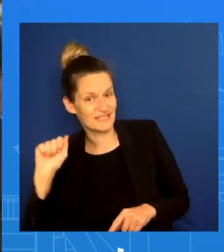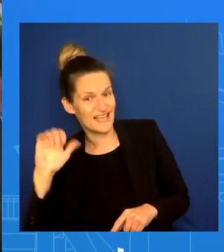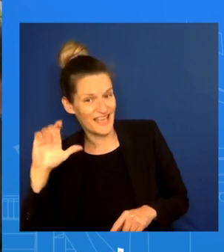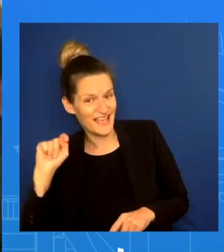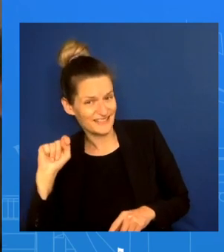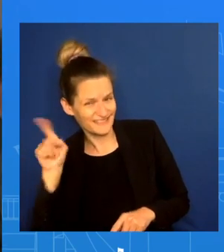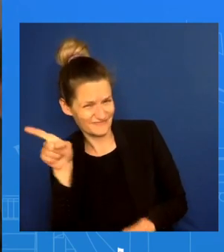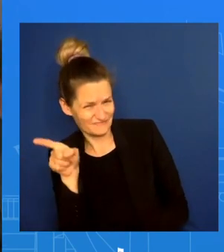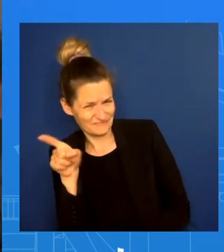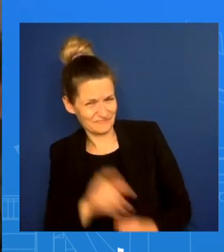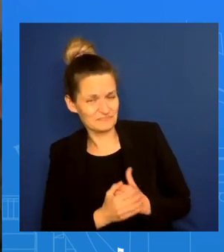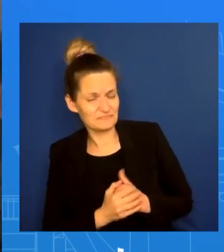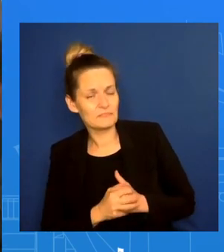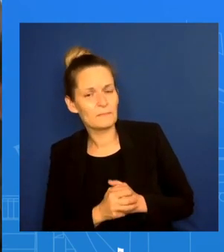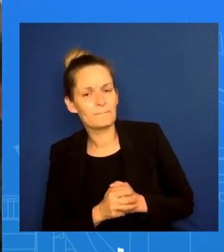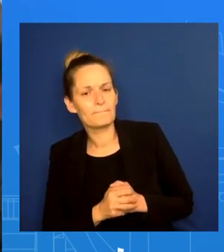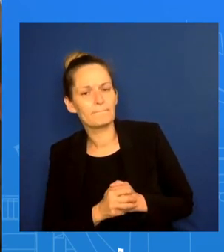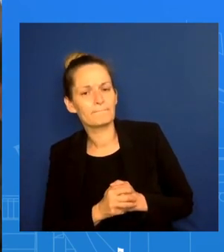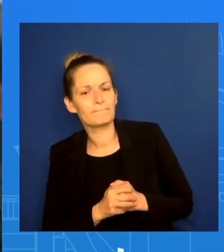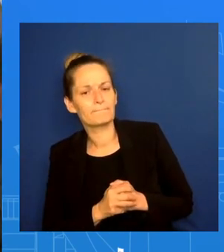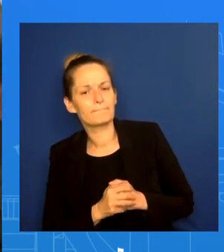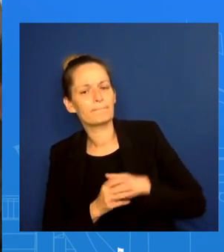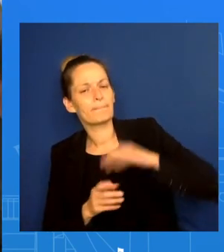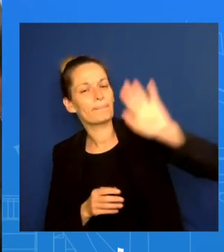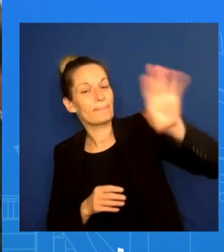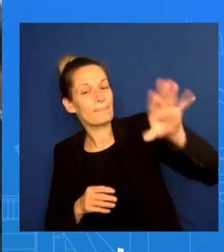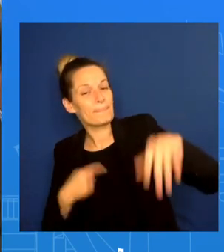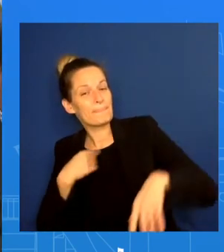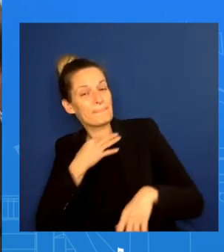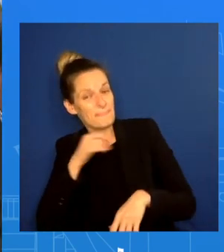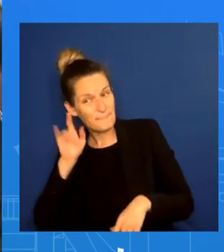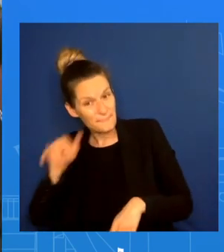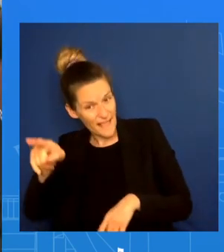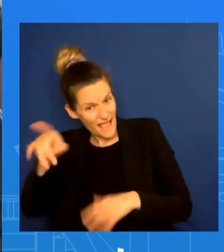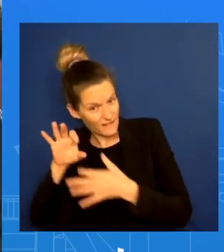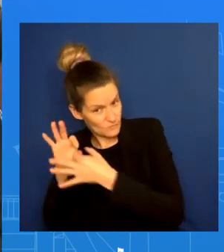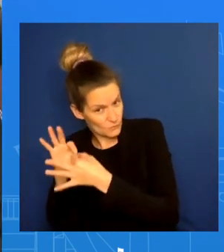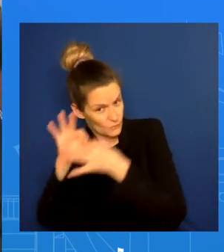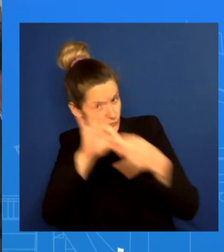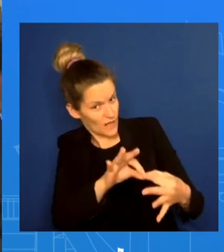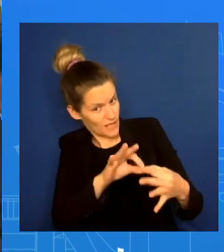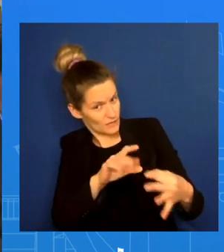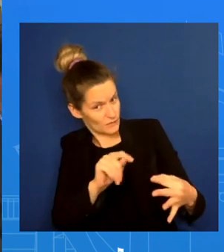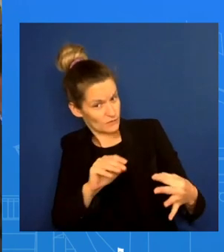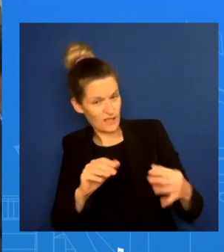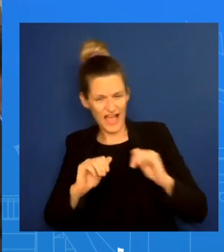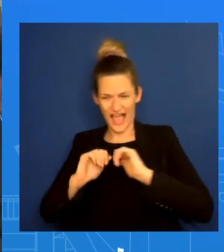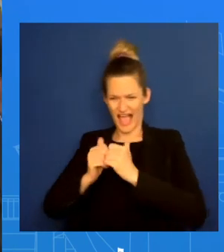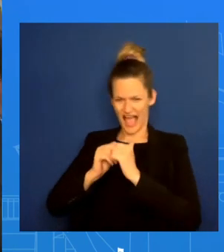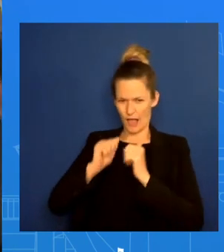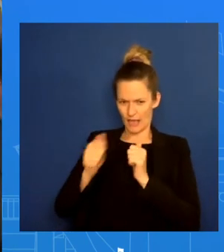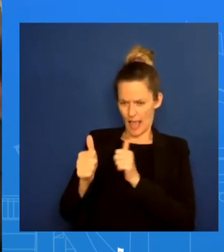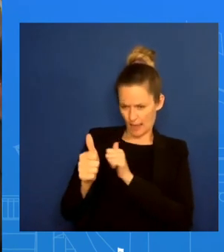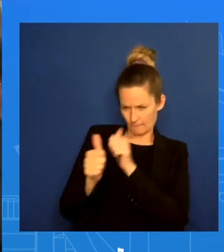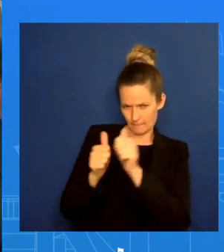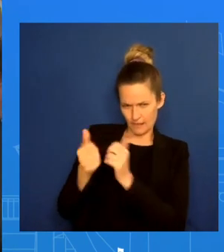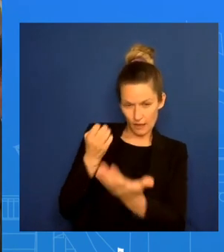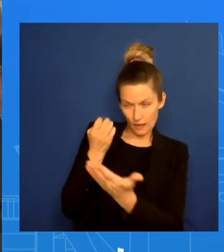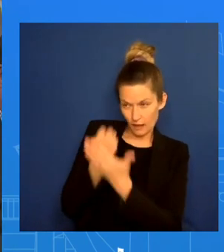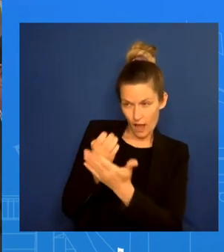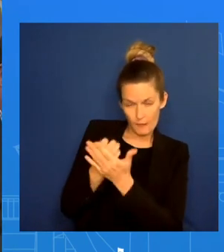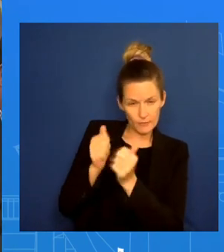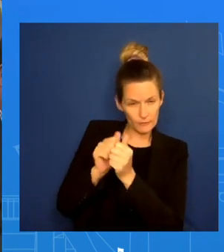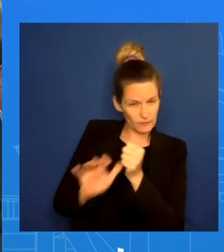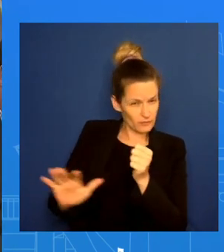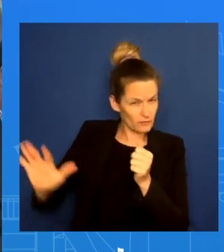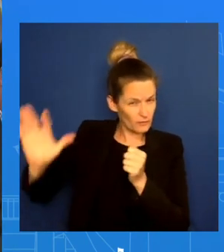economic competitiveness. And I'm curious that, the president already issued a statement of support for what the